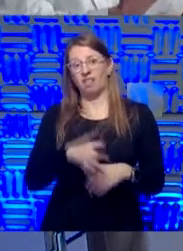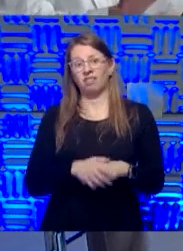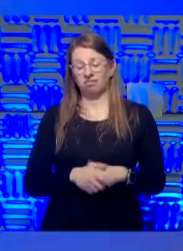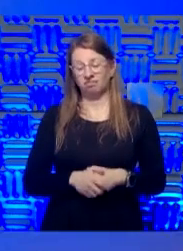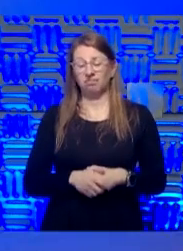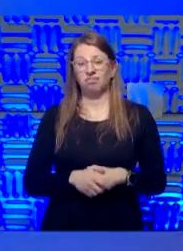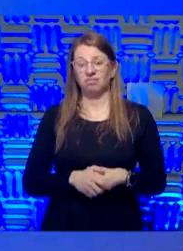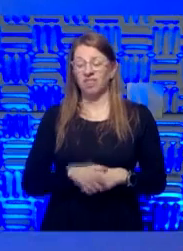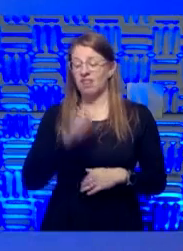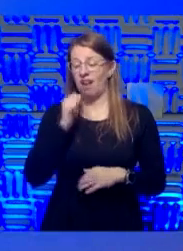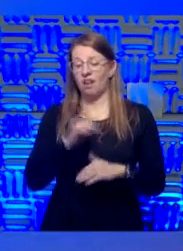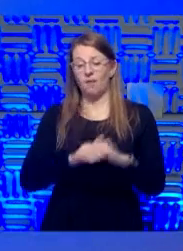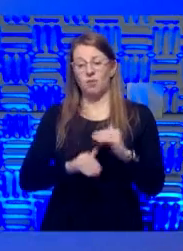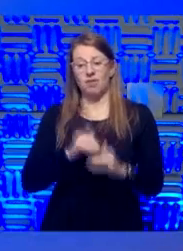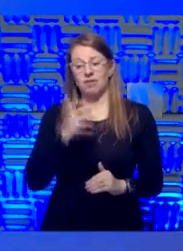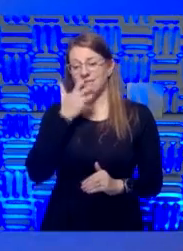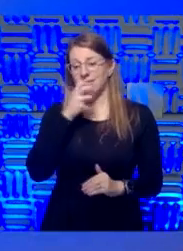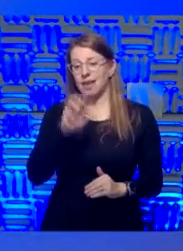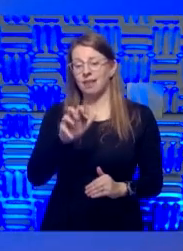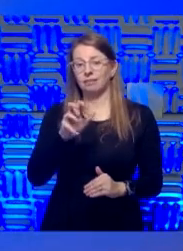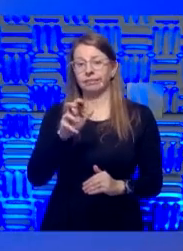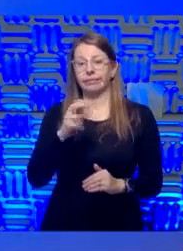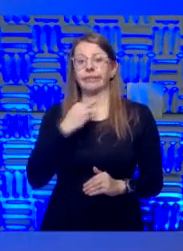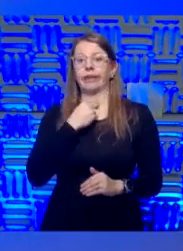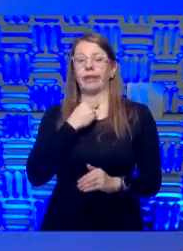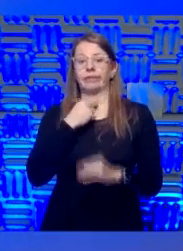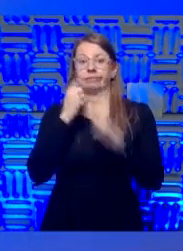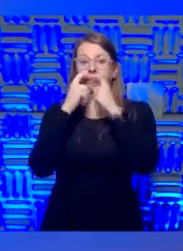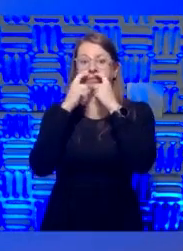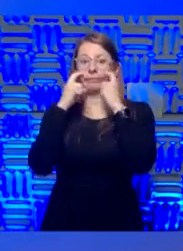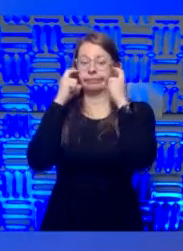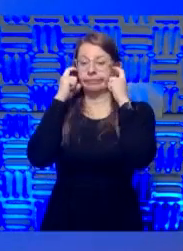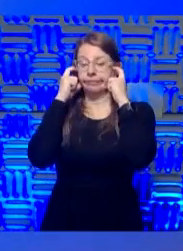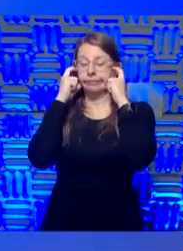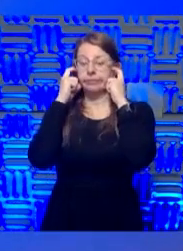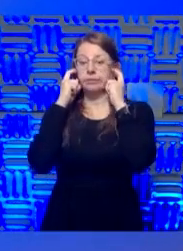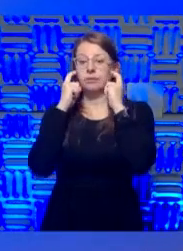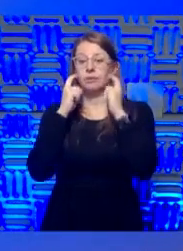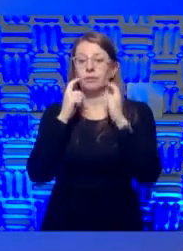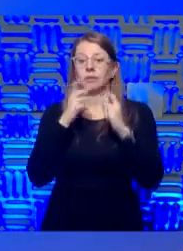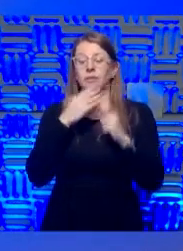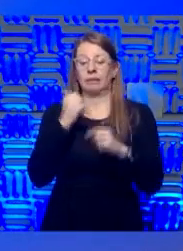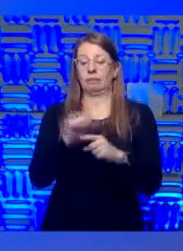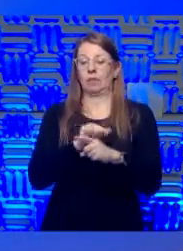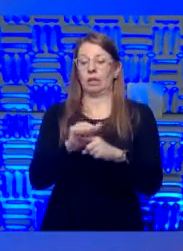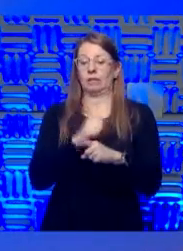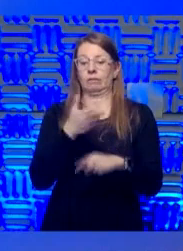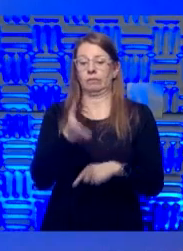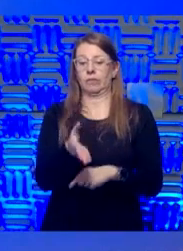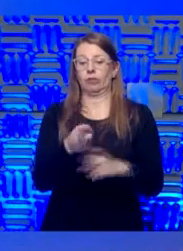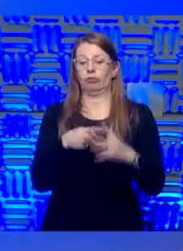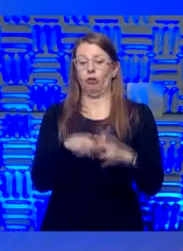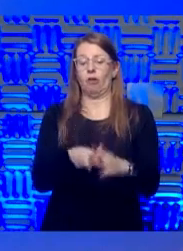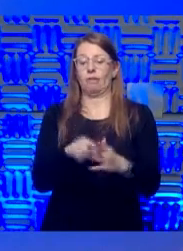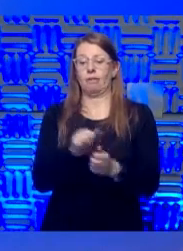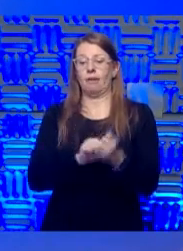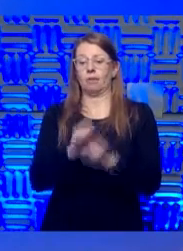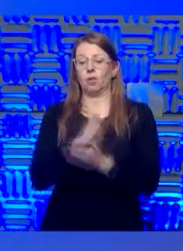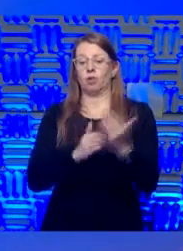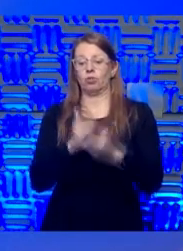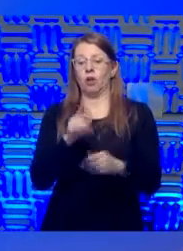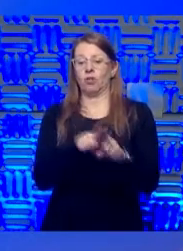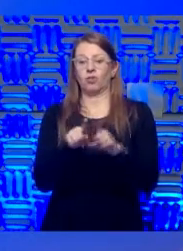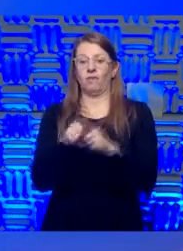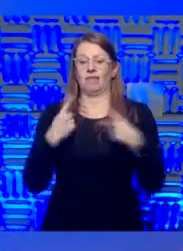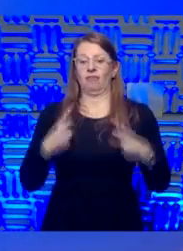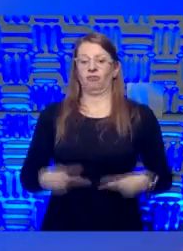be extremely uncomfortable. The heat's going to be retained. So I think the best practices to start with there is obviously adequate hand hygiene and